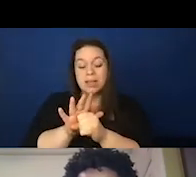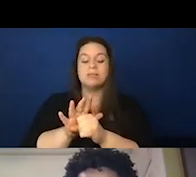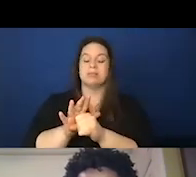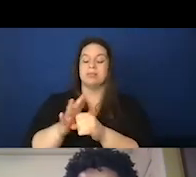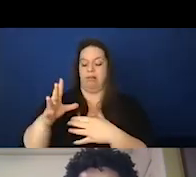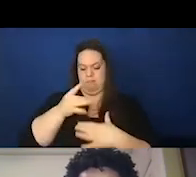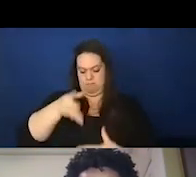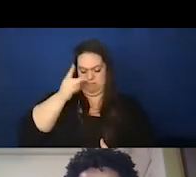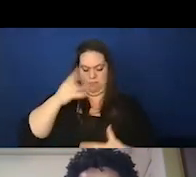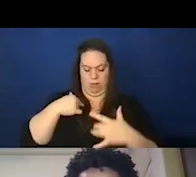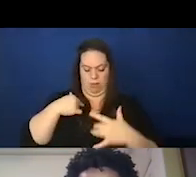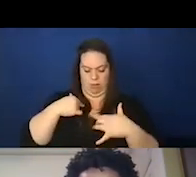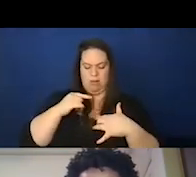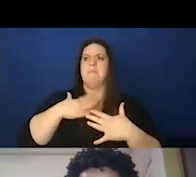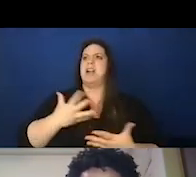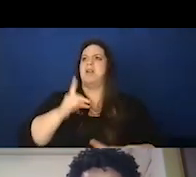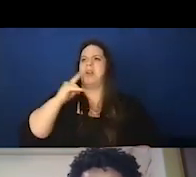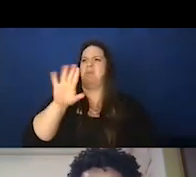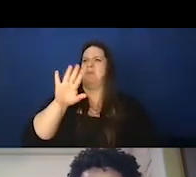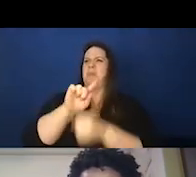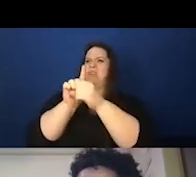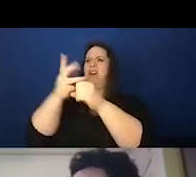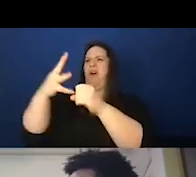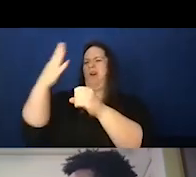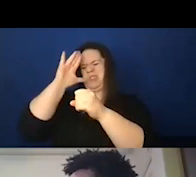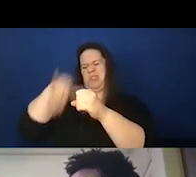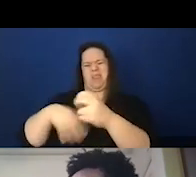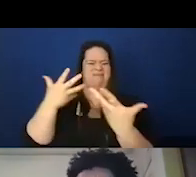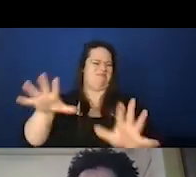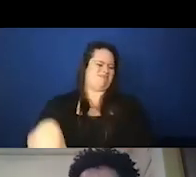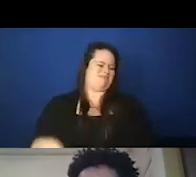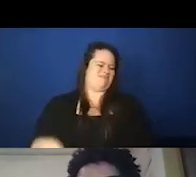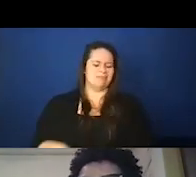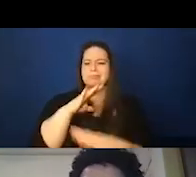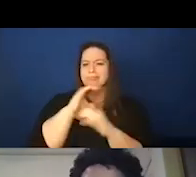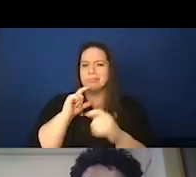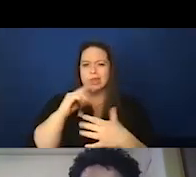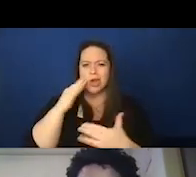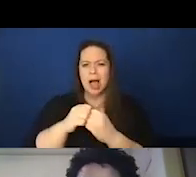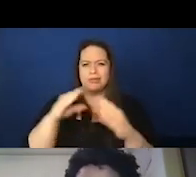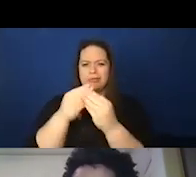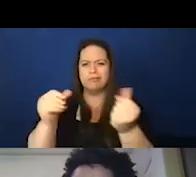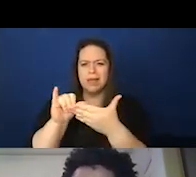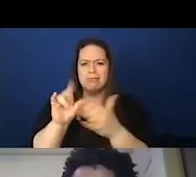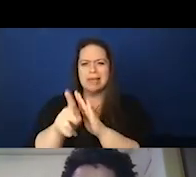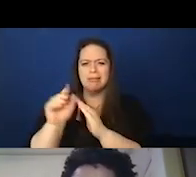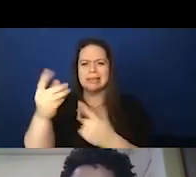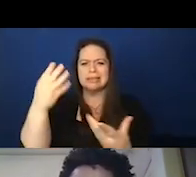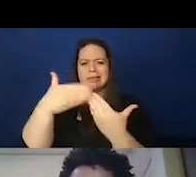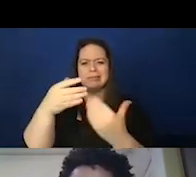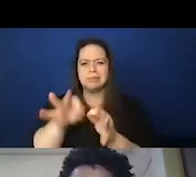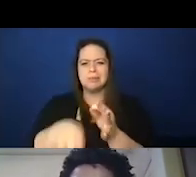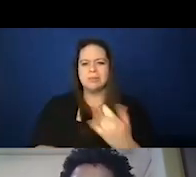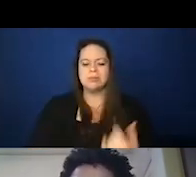COVID after you get vaccinated, your immune system sort of says, hey, no problem, we'll take care of this, we'll kill it, and you'll be